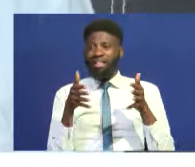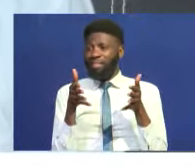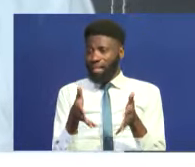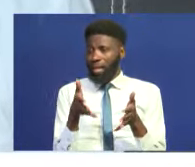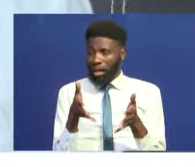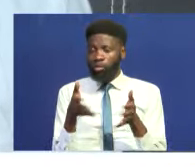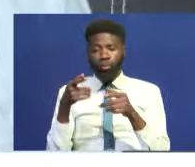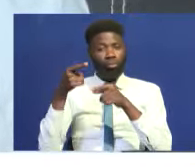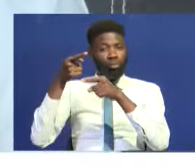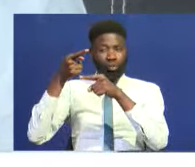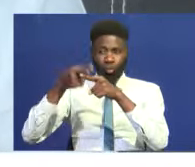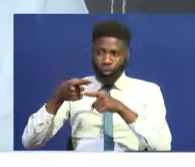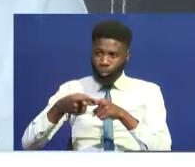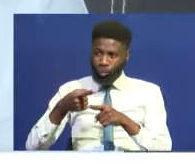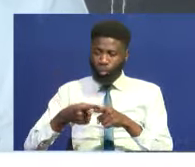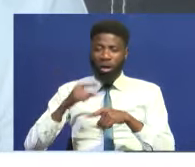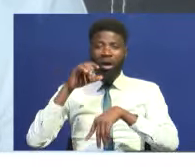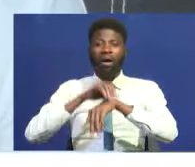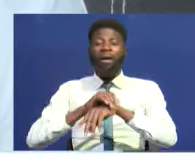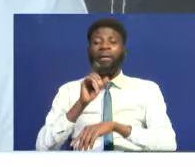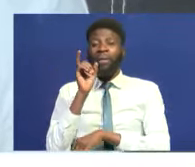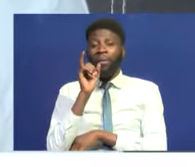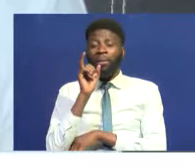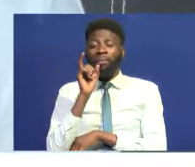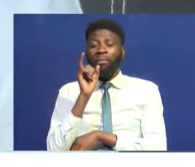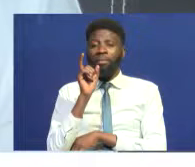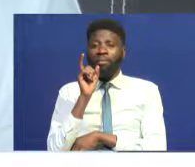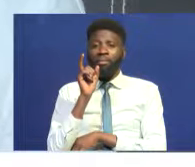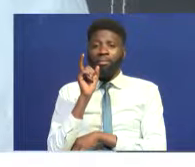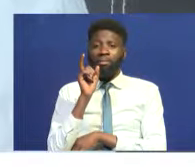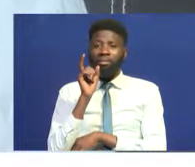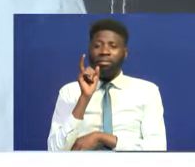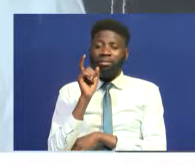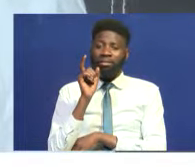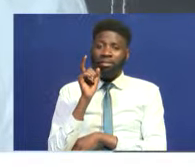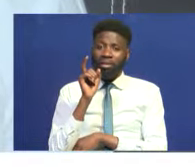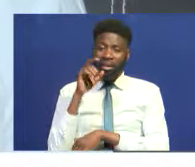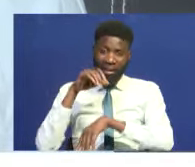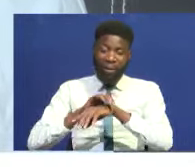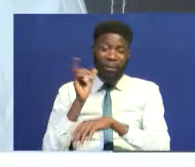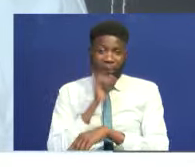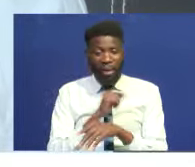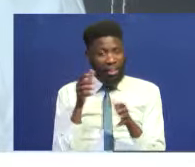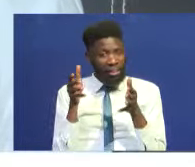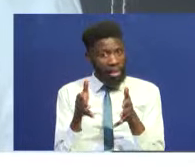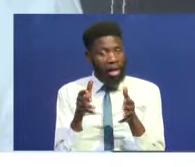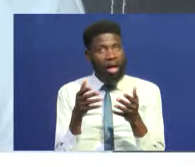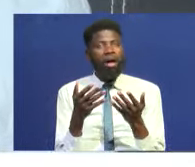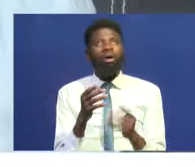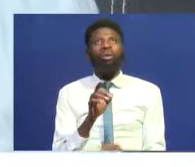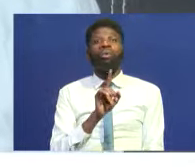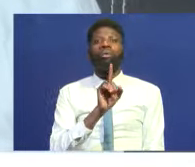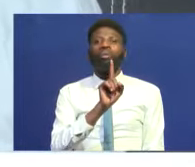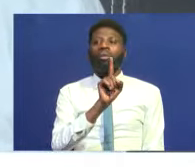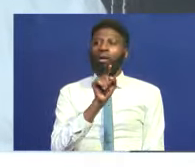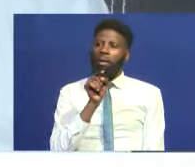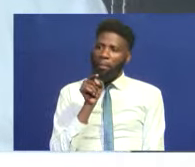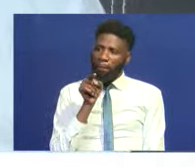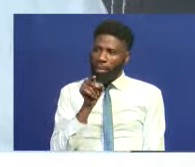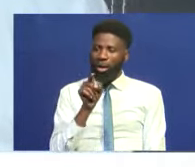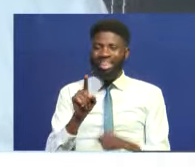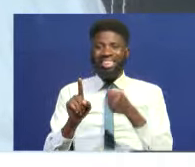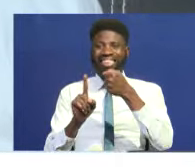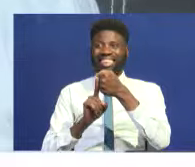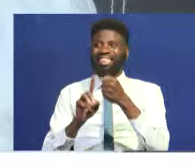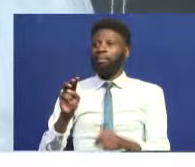say total money that we can say we have as at now, we have around 1.6